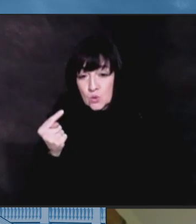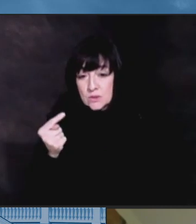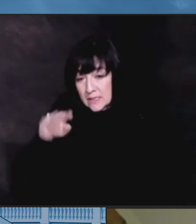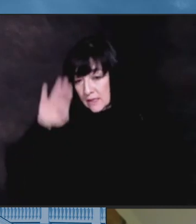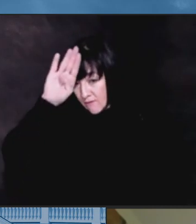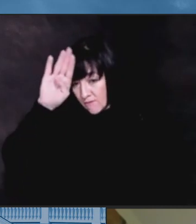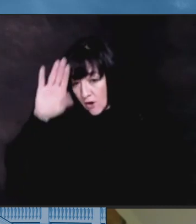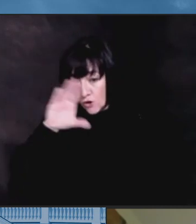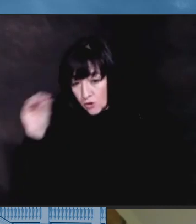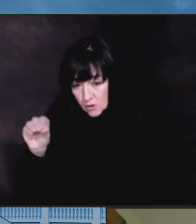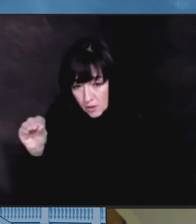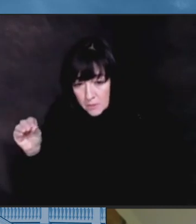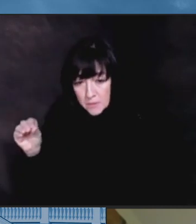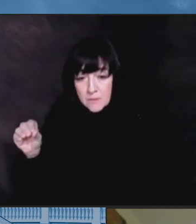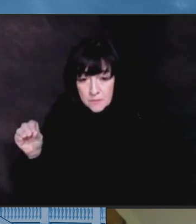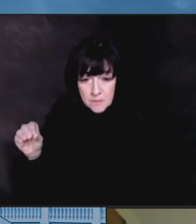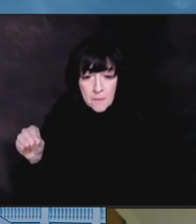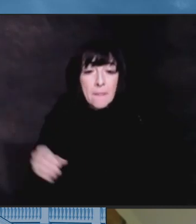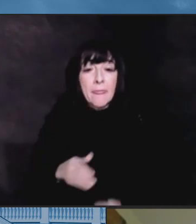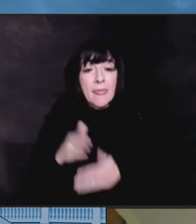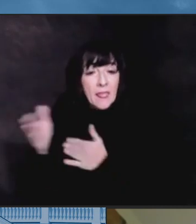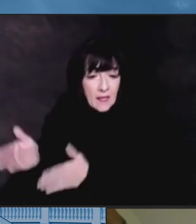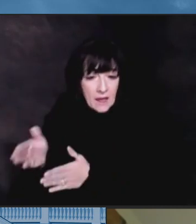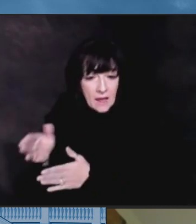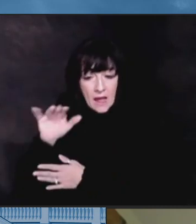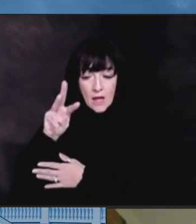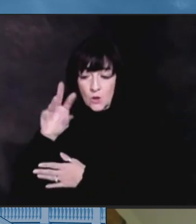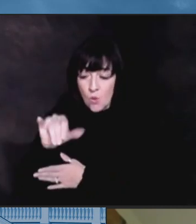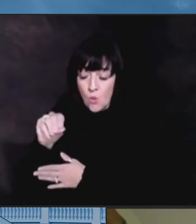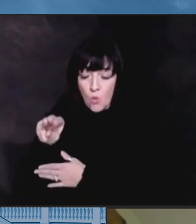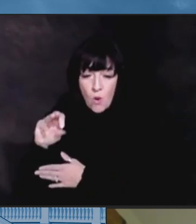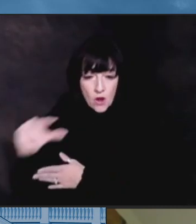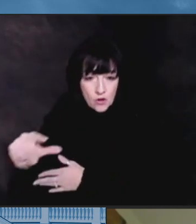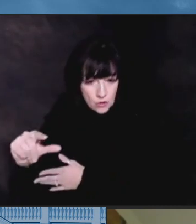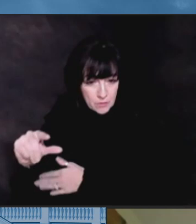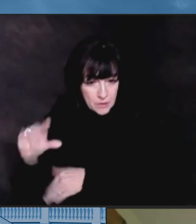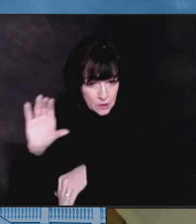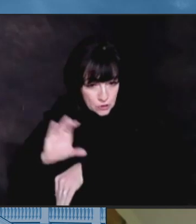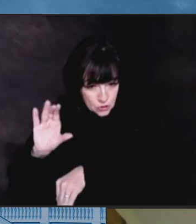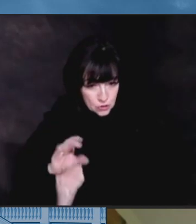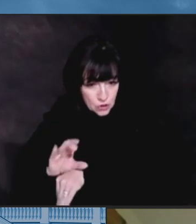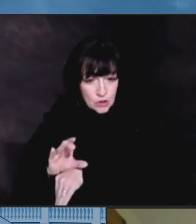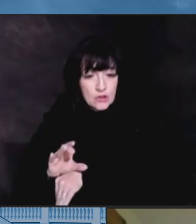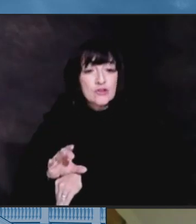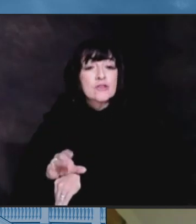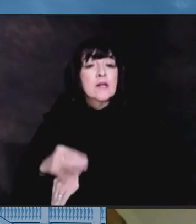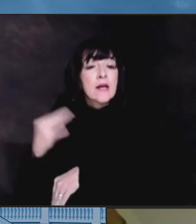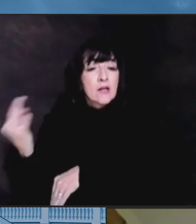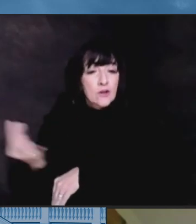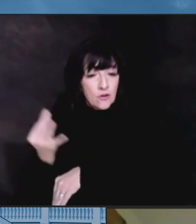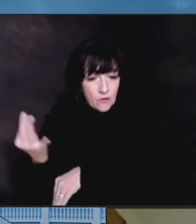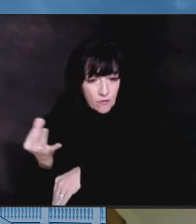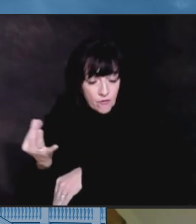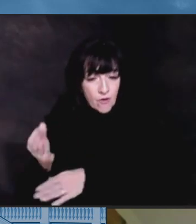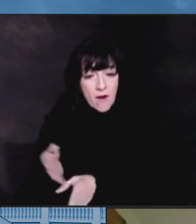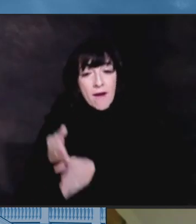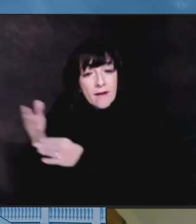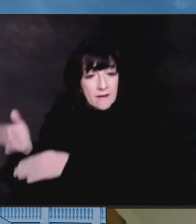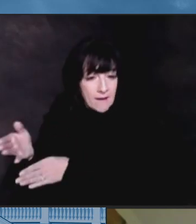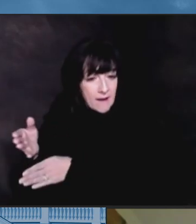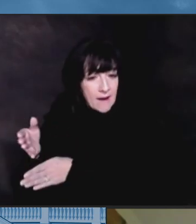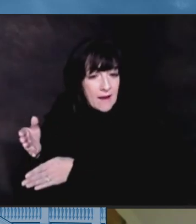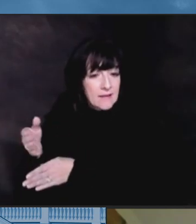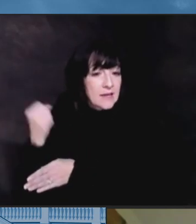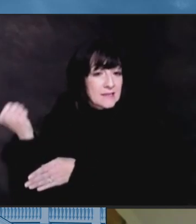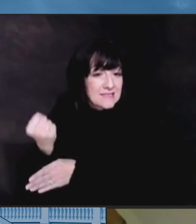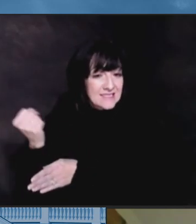Whatcoat UMC Church in Dover. Friday at Harrington Fire Company. And Saturday at Mount Zion AME and